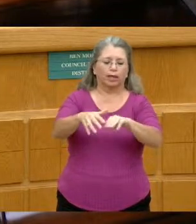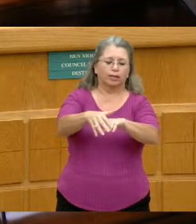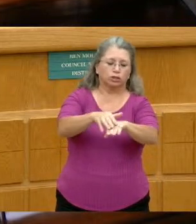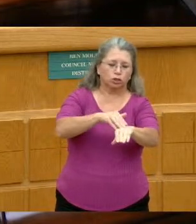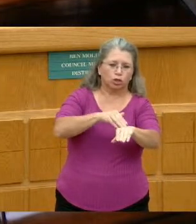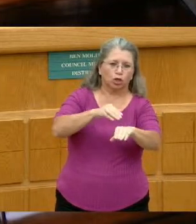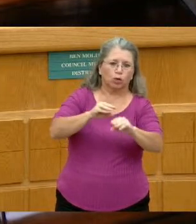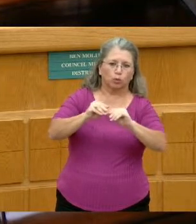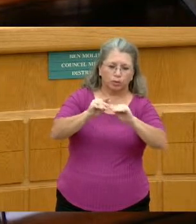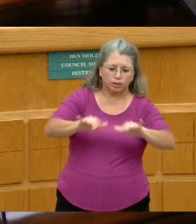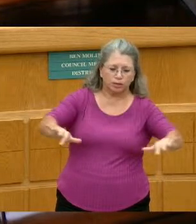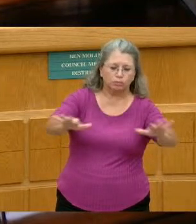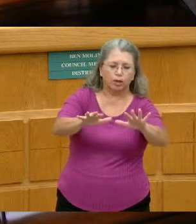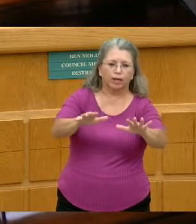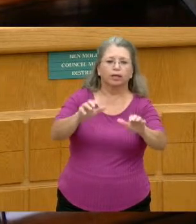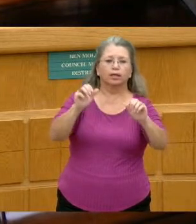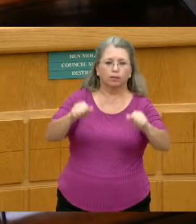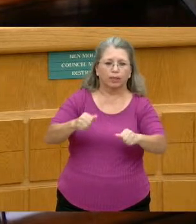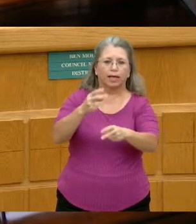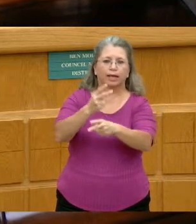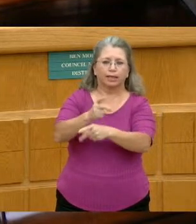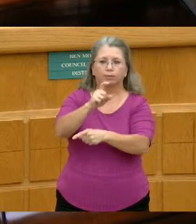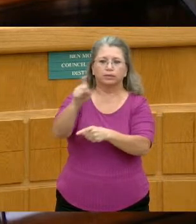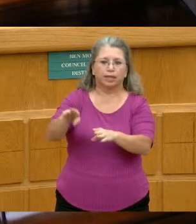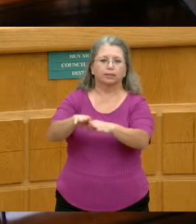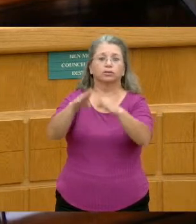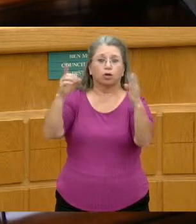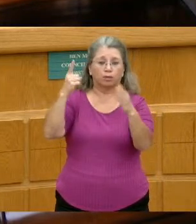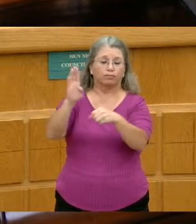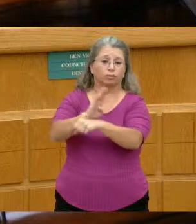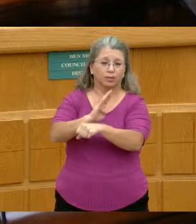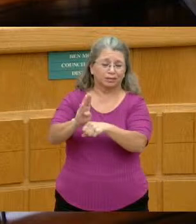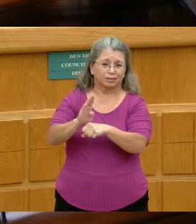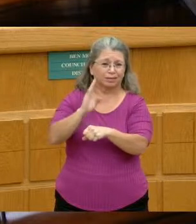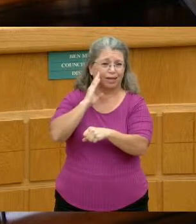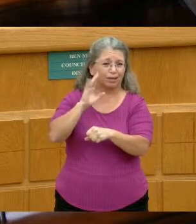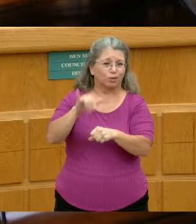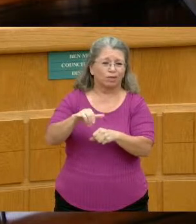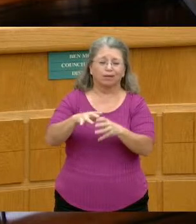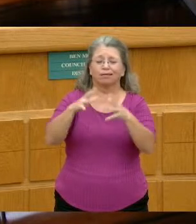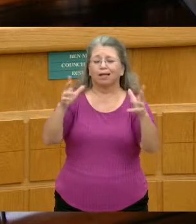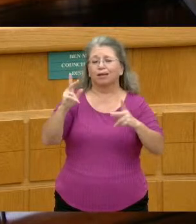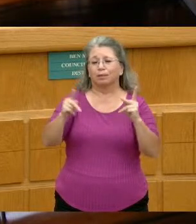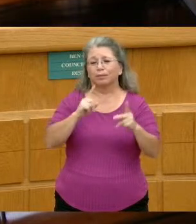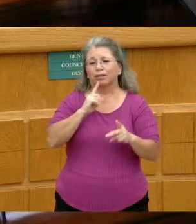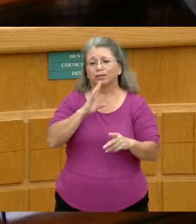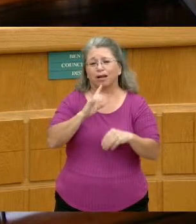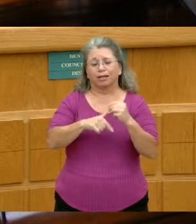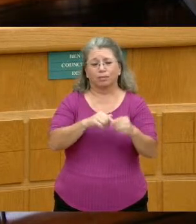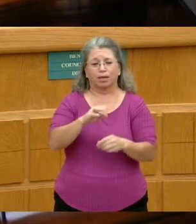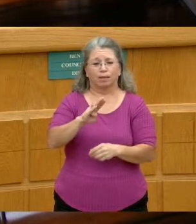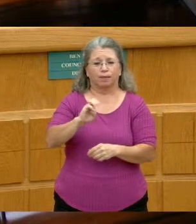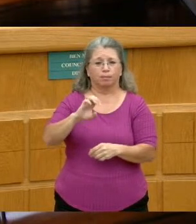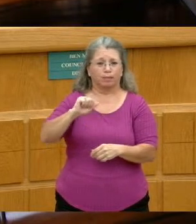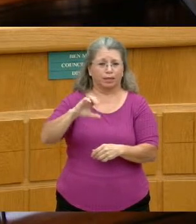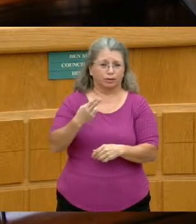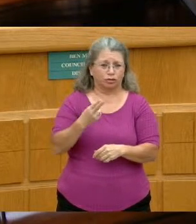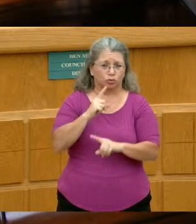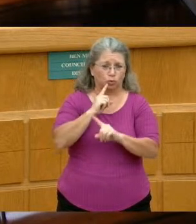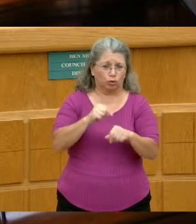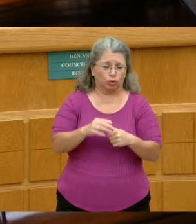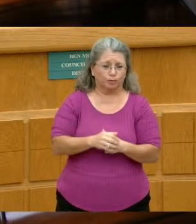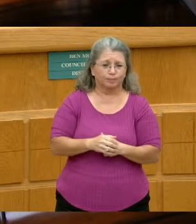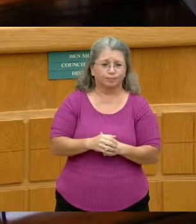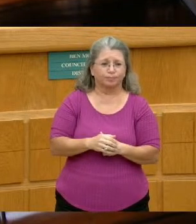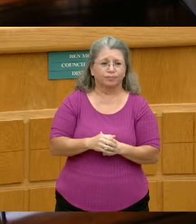keep Texas open for business. I know a lot of people are talking about the beach order. And on this July 4th weekend, we want